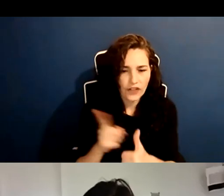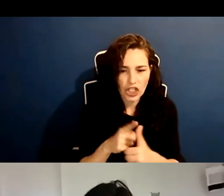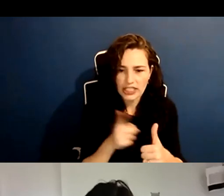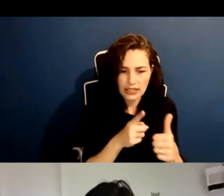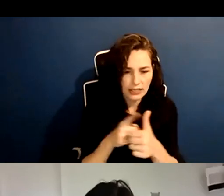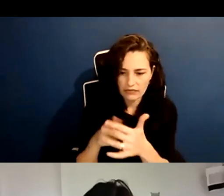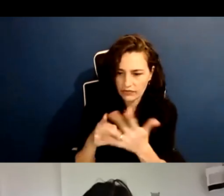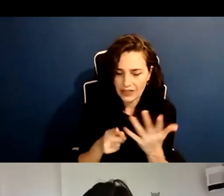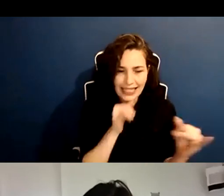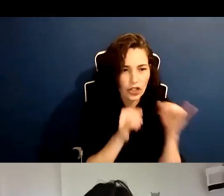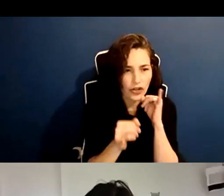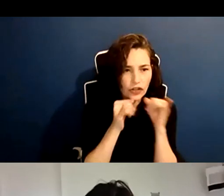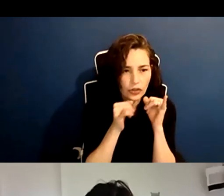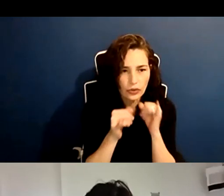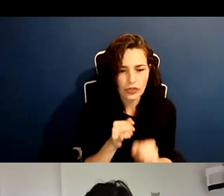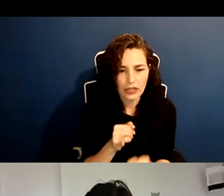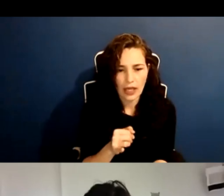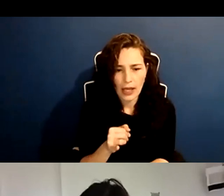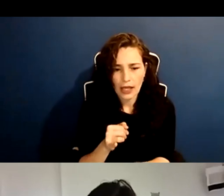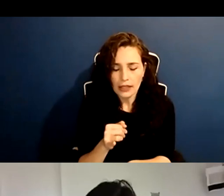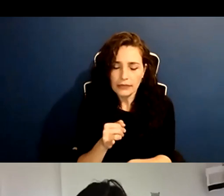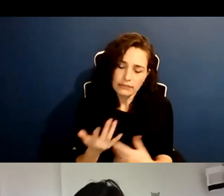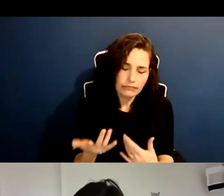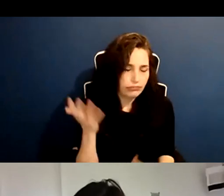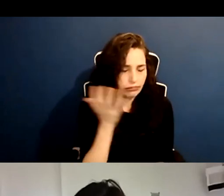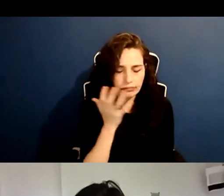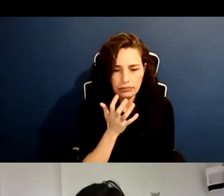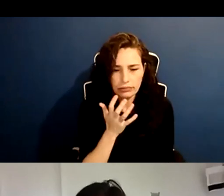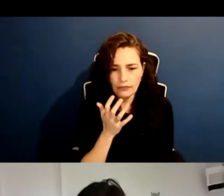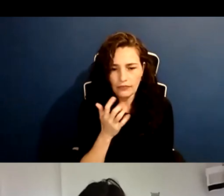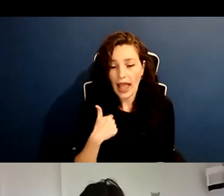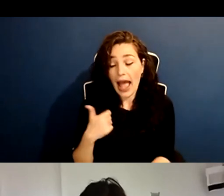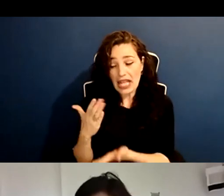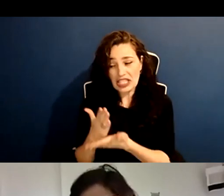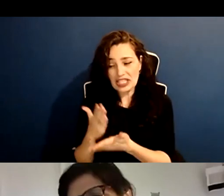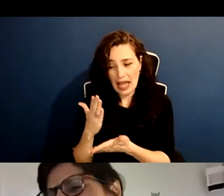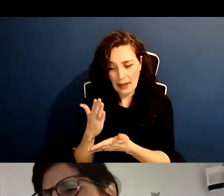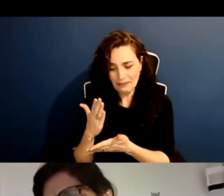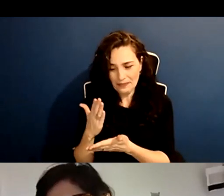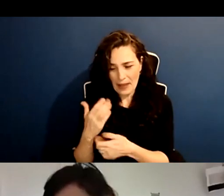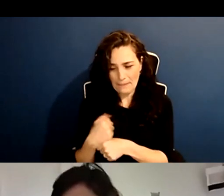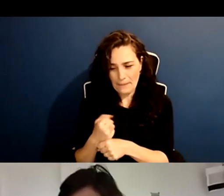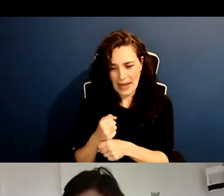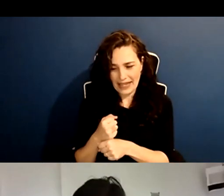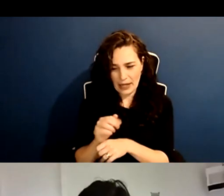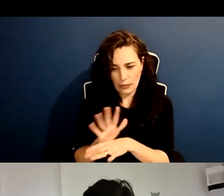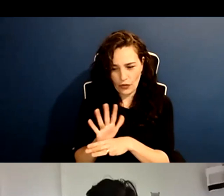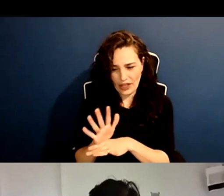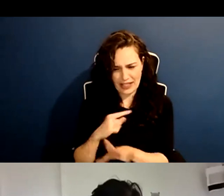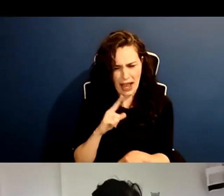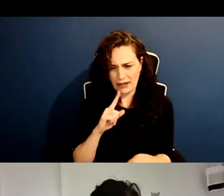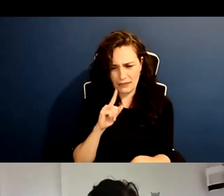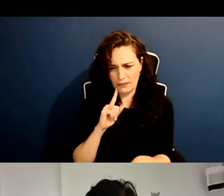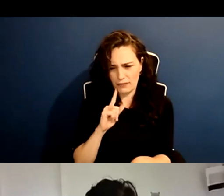I'd been out of filmmaking for a number of years, swearing I would never get back into documentaries. But I think the power of the